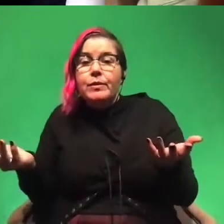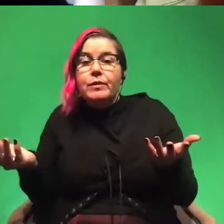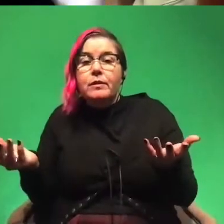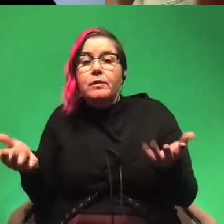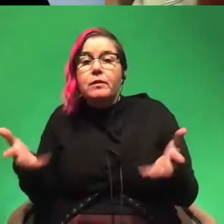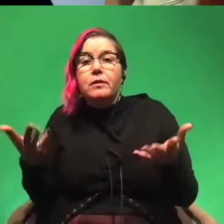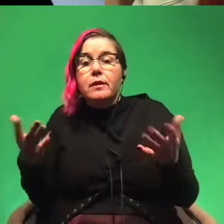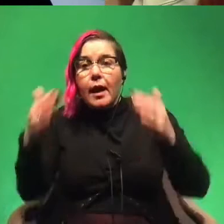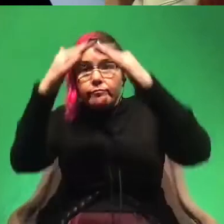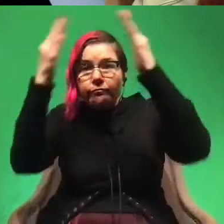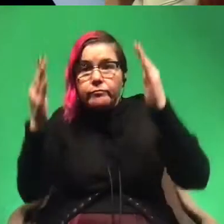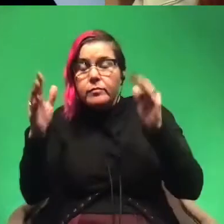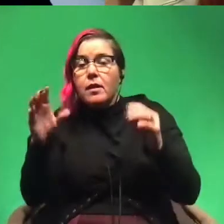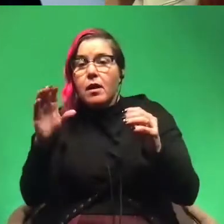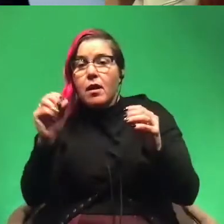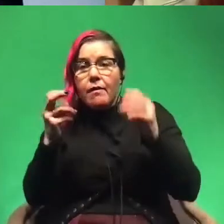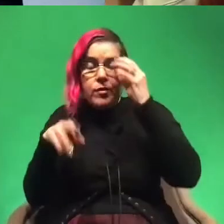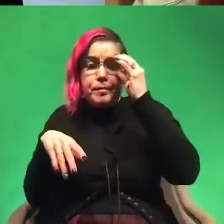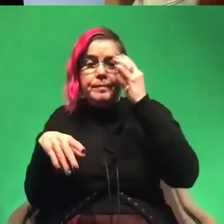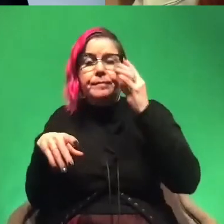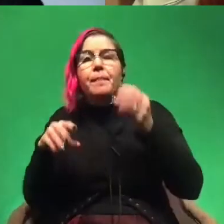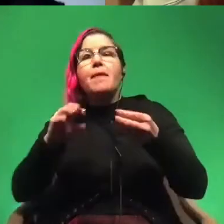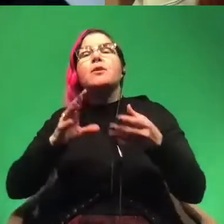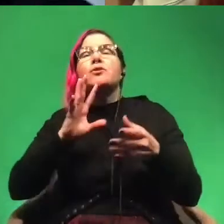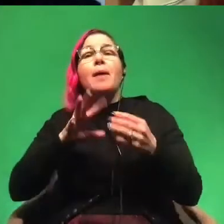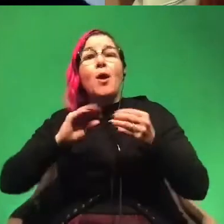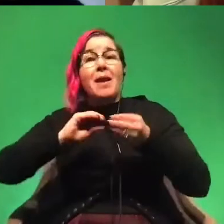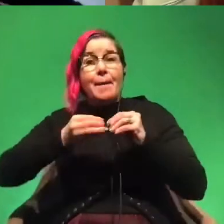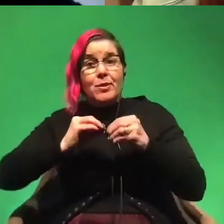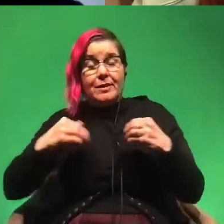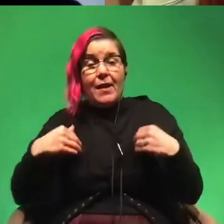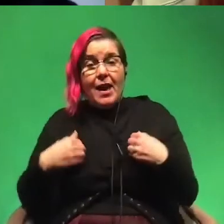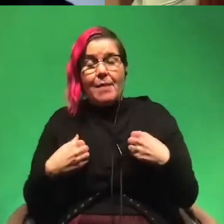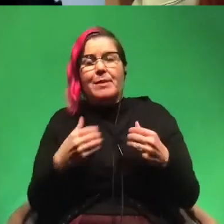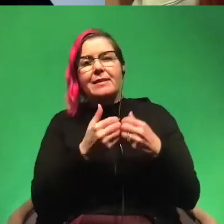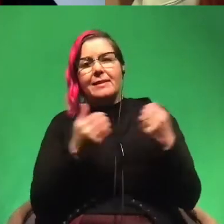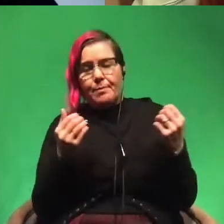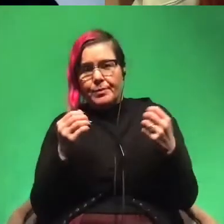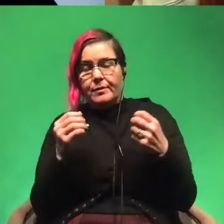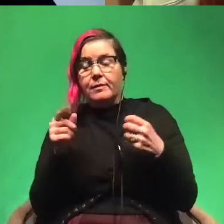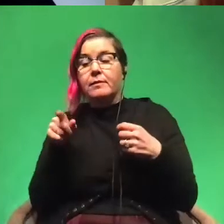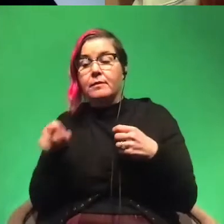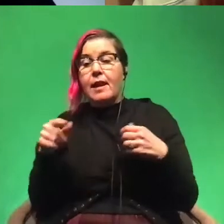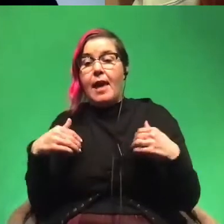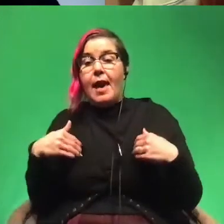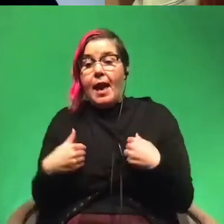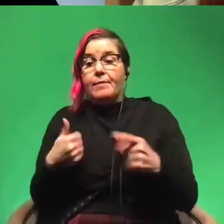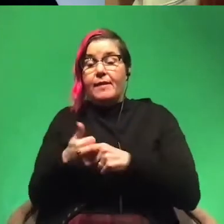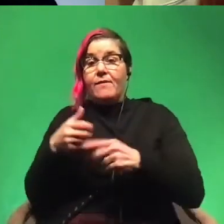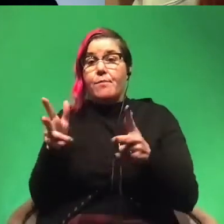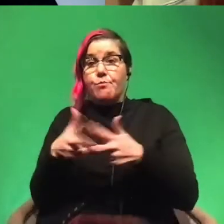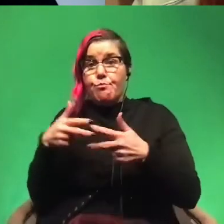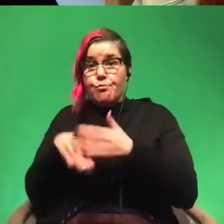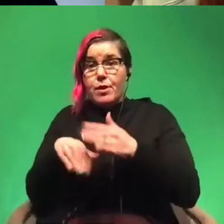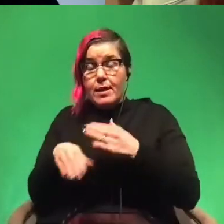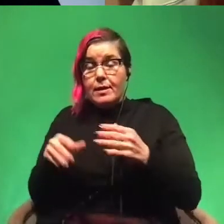and cover. But then when it comes to the numbers game, to make that issue separate, animals that are bred in captivity